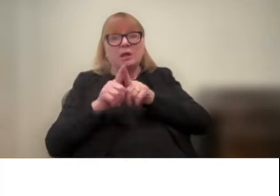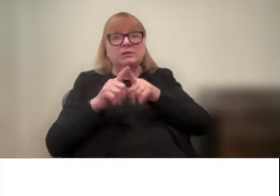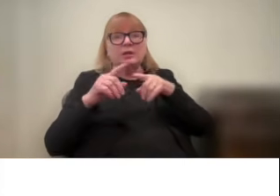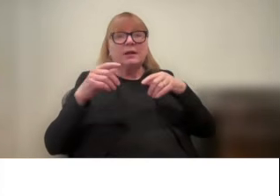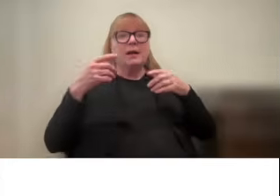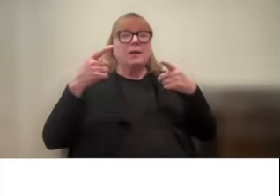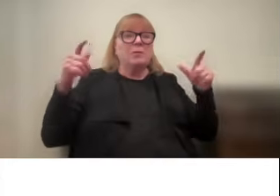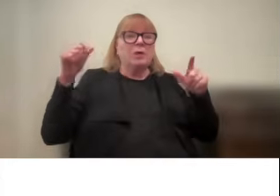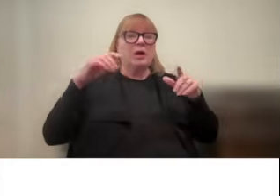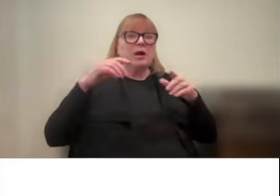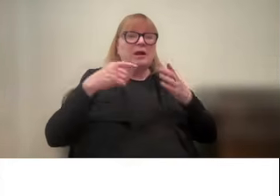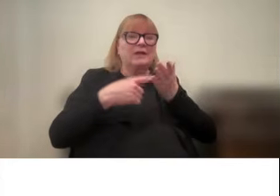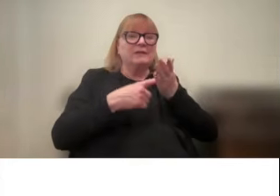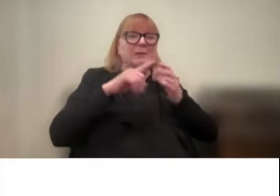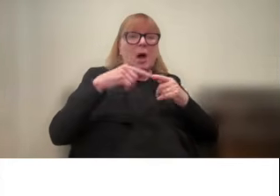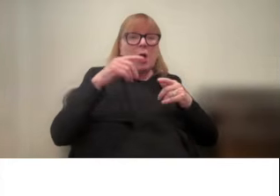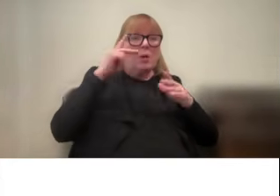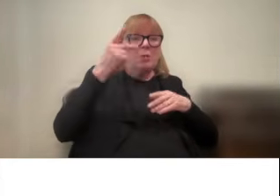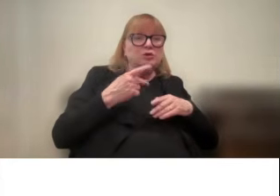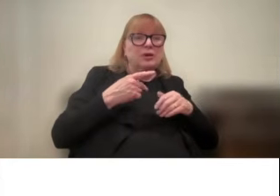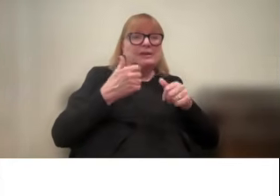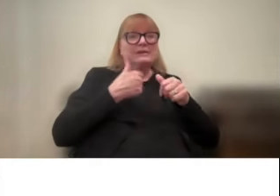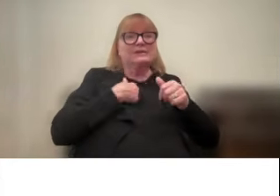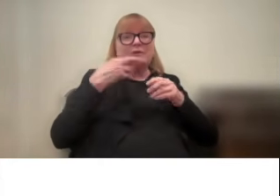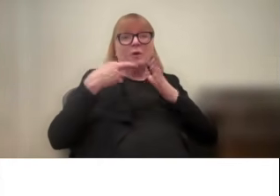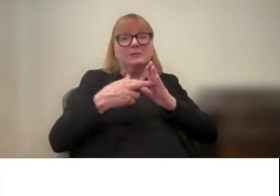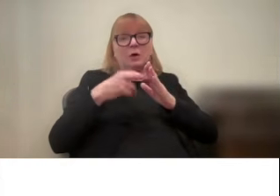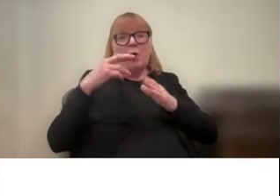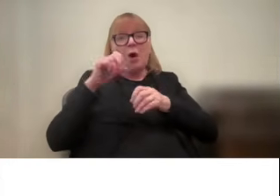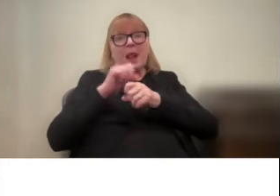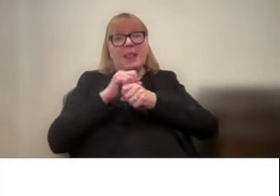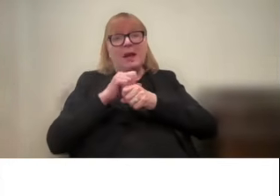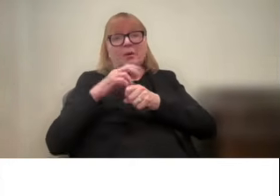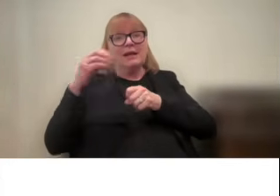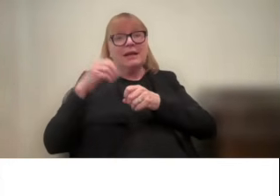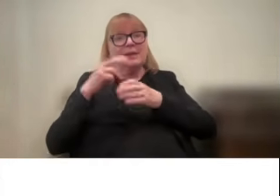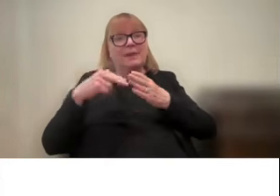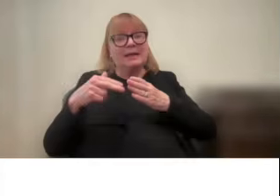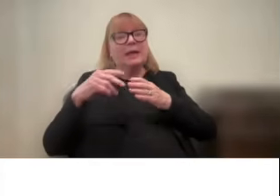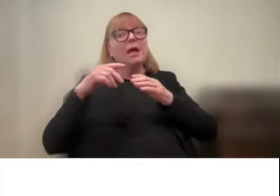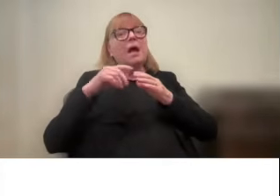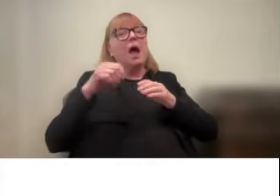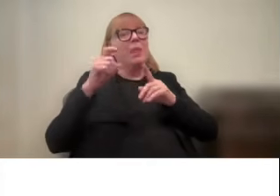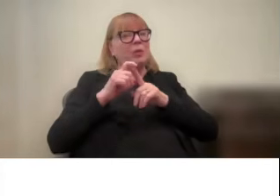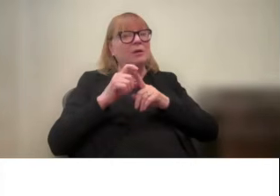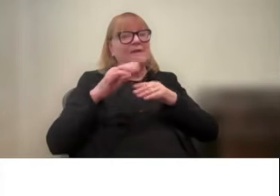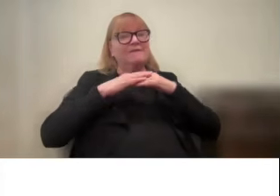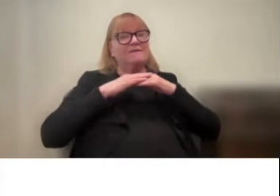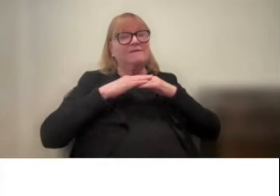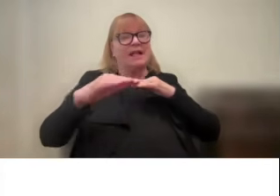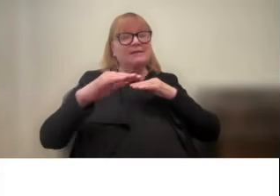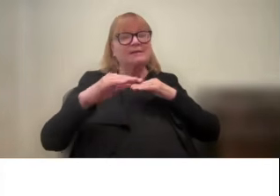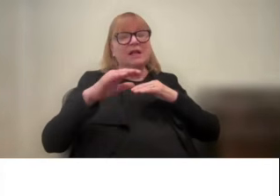broader conversations about portraiture, self-representation, or labor in the act of painting. In other words, it flattens the